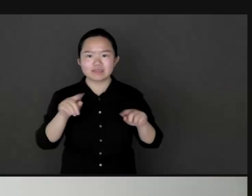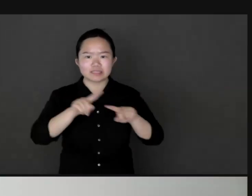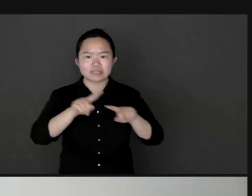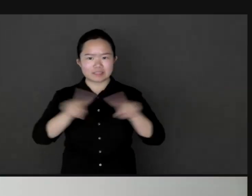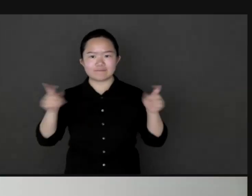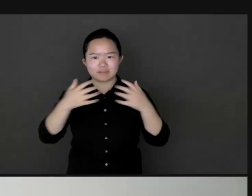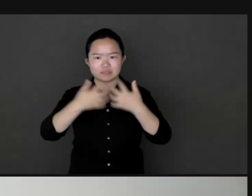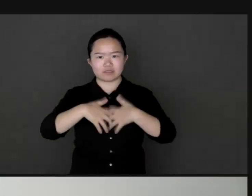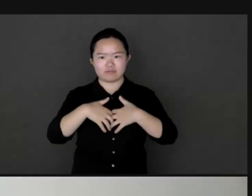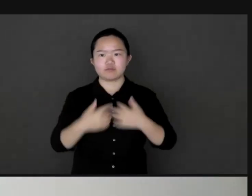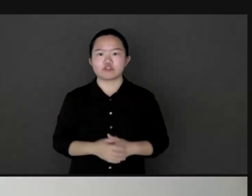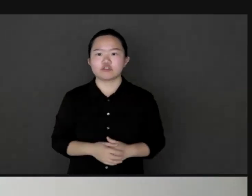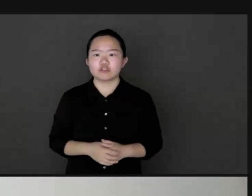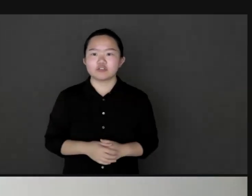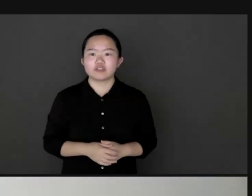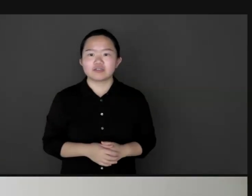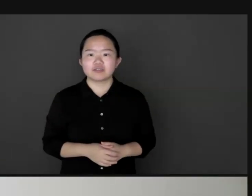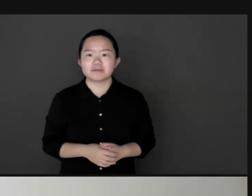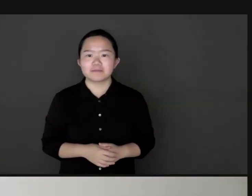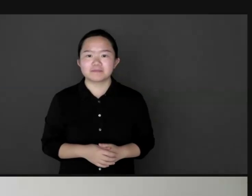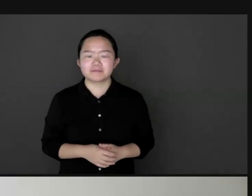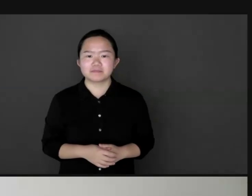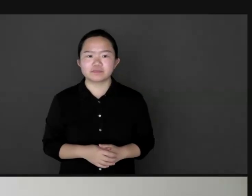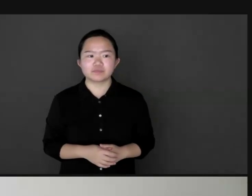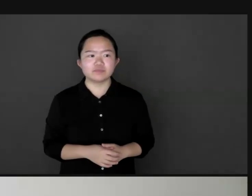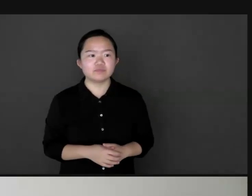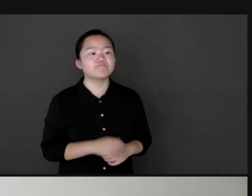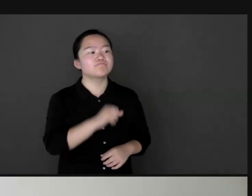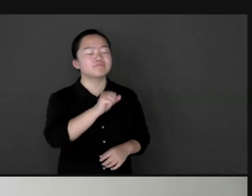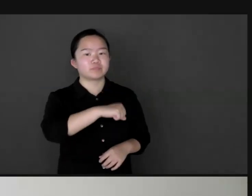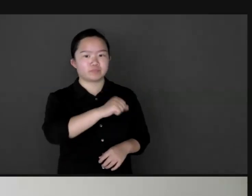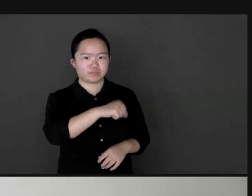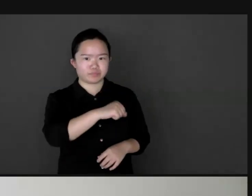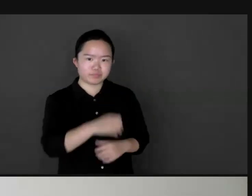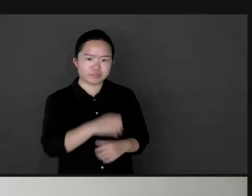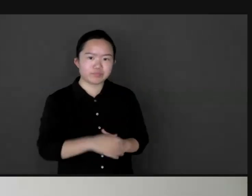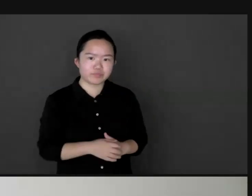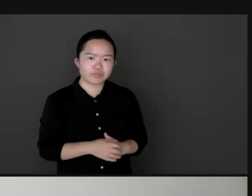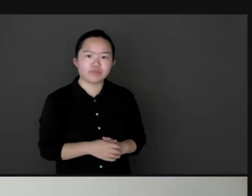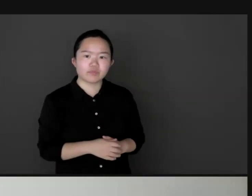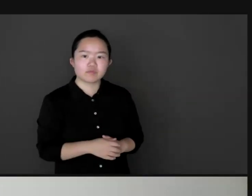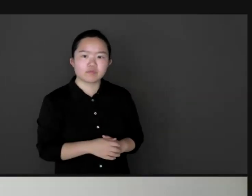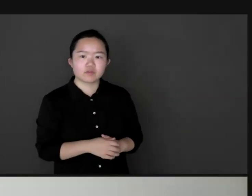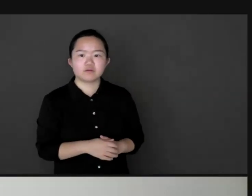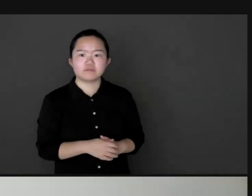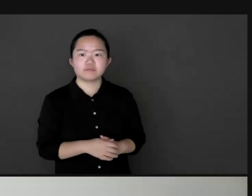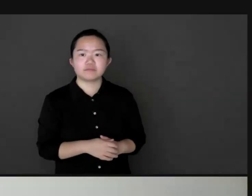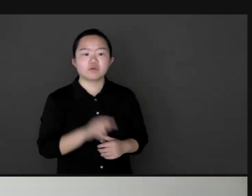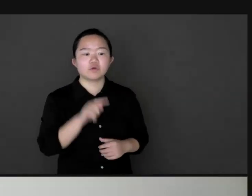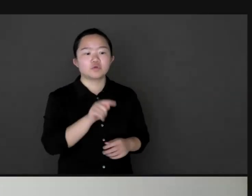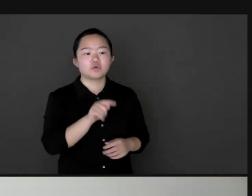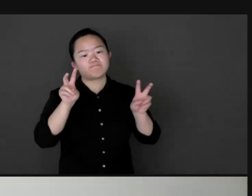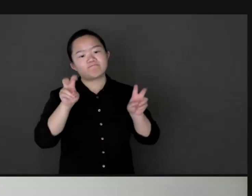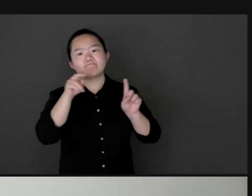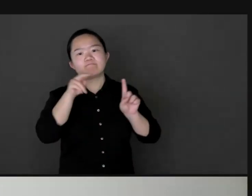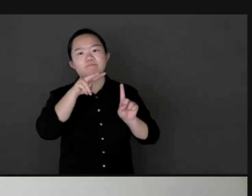in the monitoring methodology, you do check fewer apps than you check websites, obviously, so you wouldn't have a statistically viable